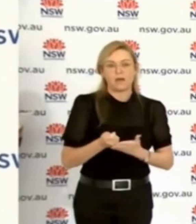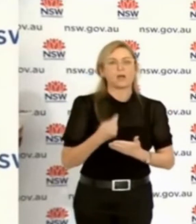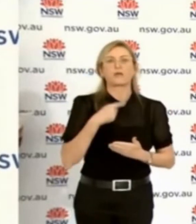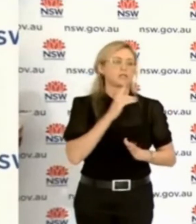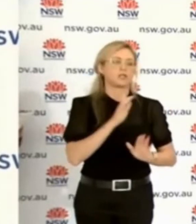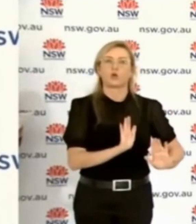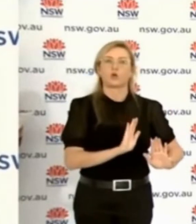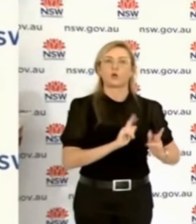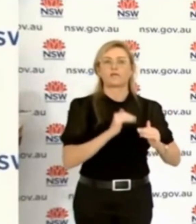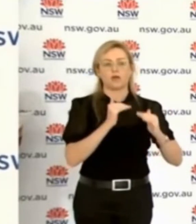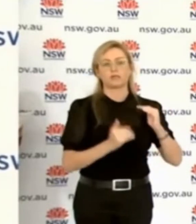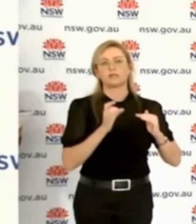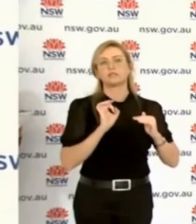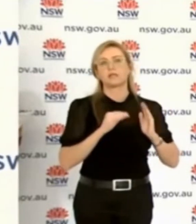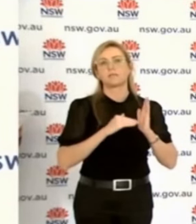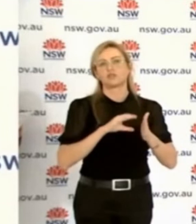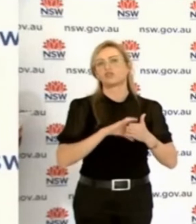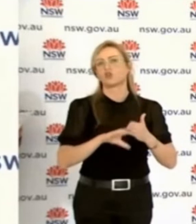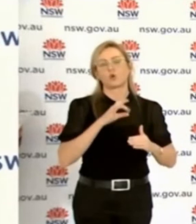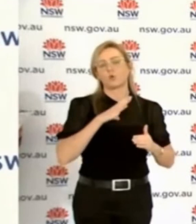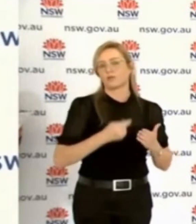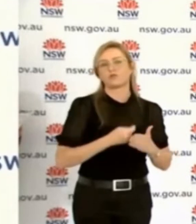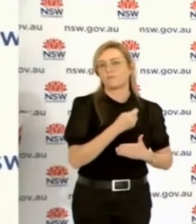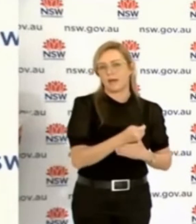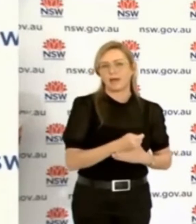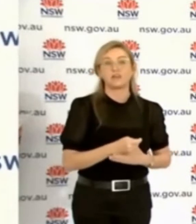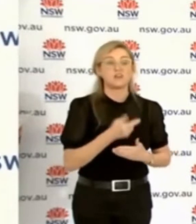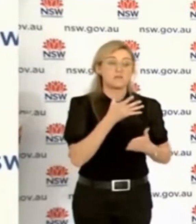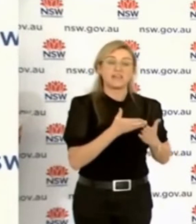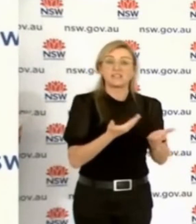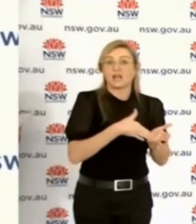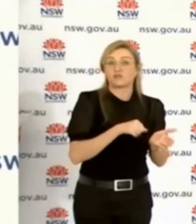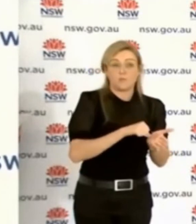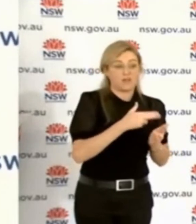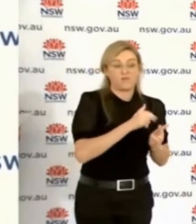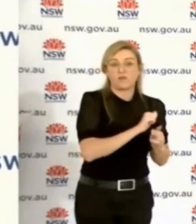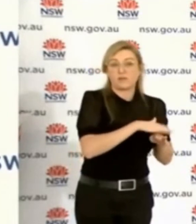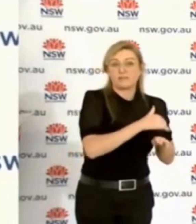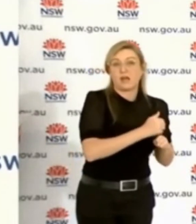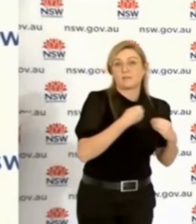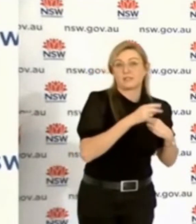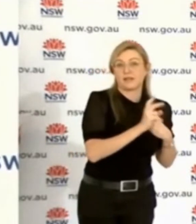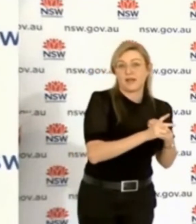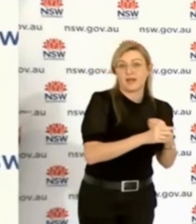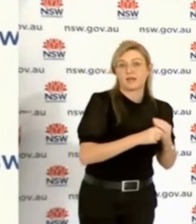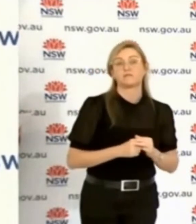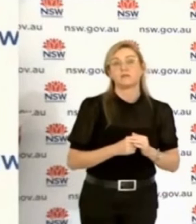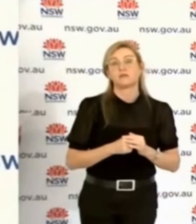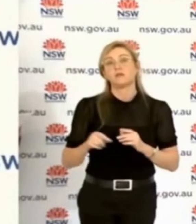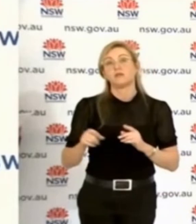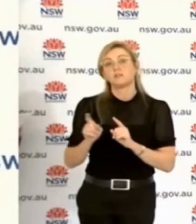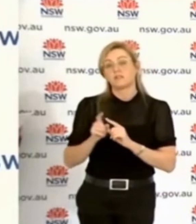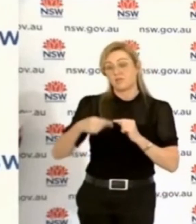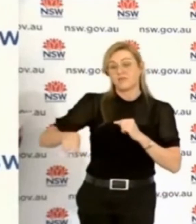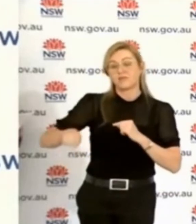of less than $10 million, and that will provide extra cash flow for those businesses. We've also deferred all payroll tax